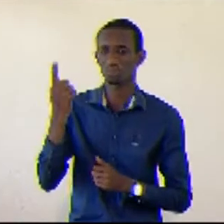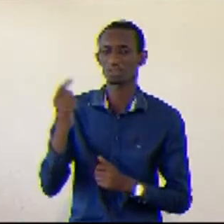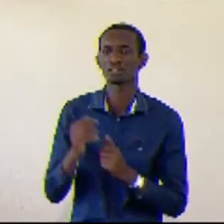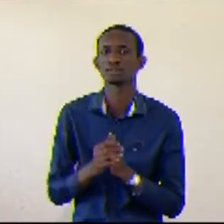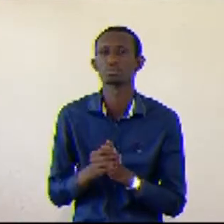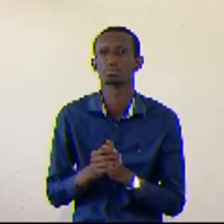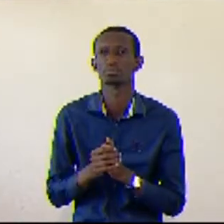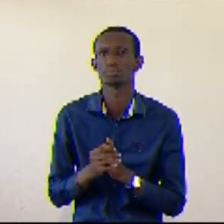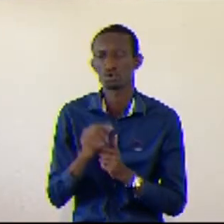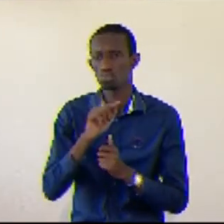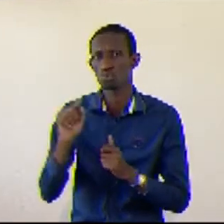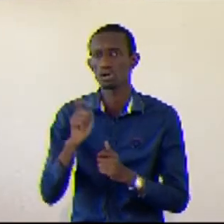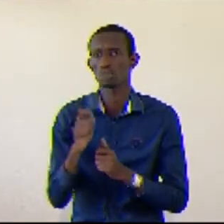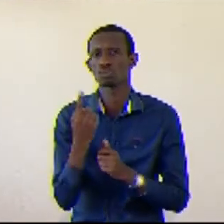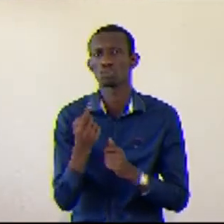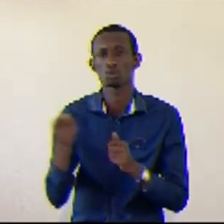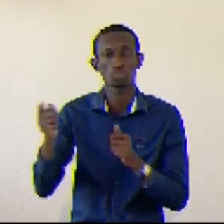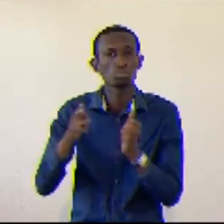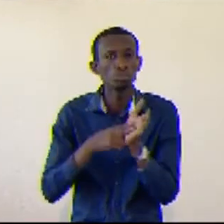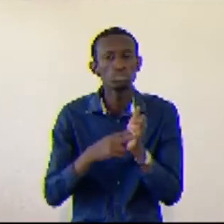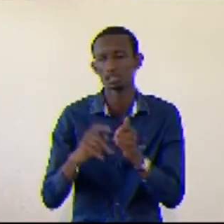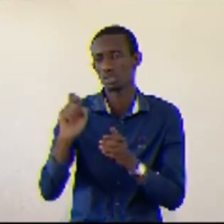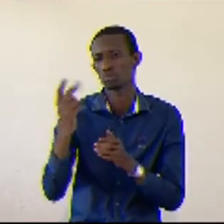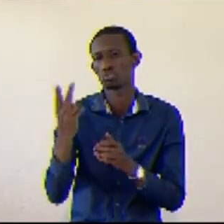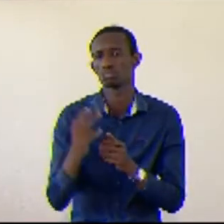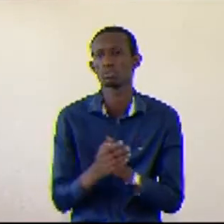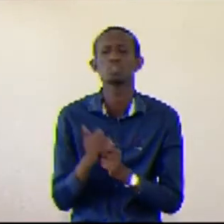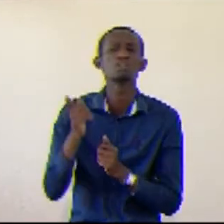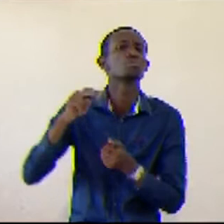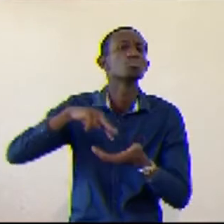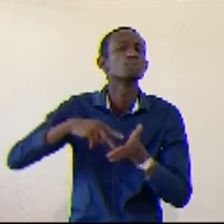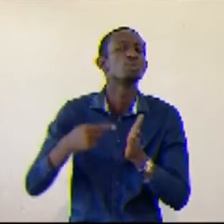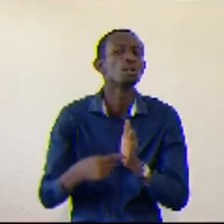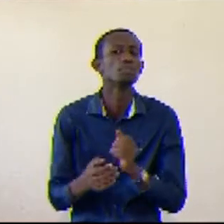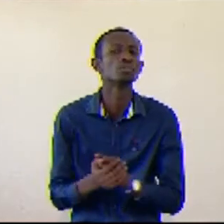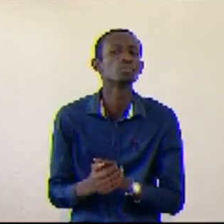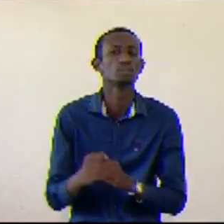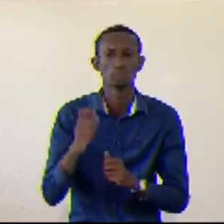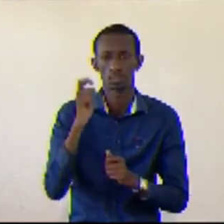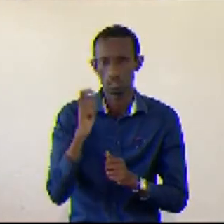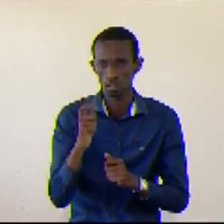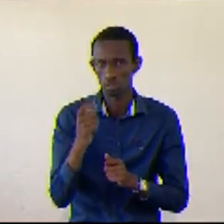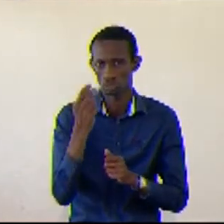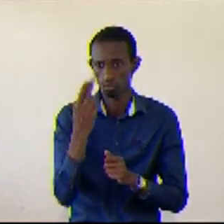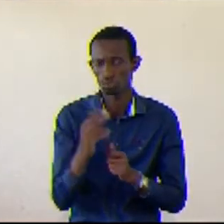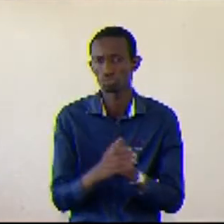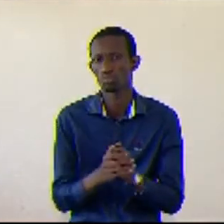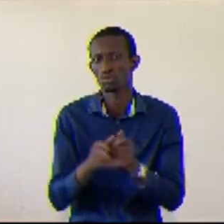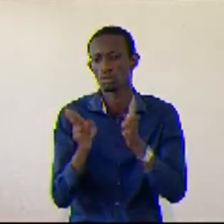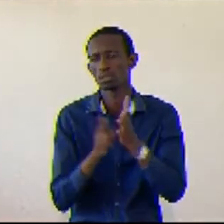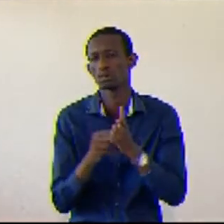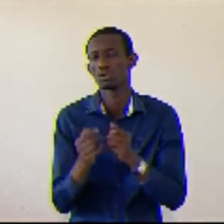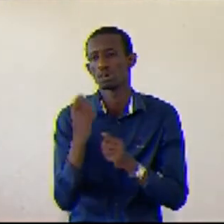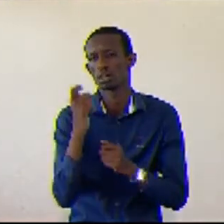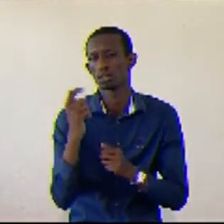x1, which is equal to x2. Means that x2 is equal to x1